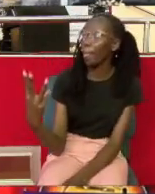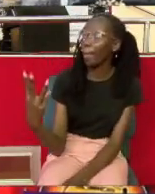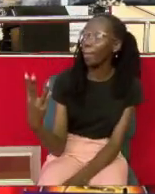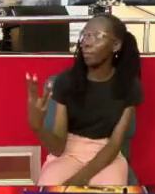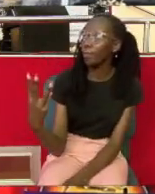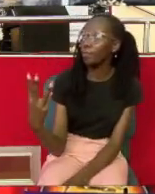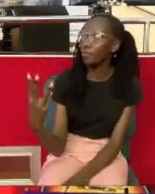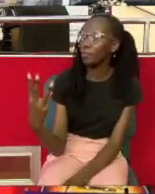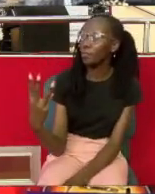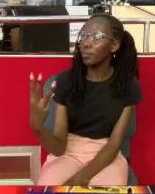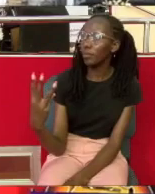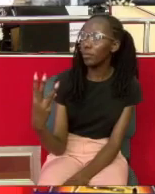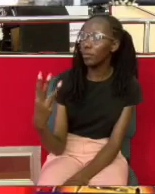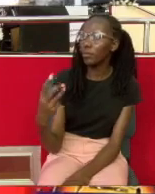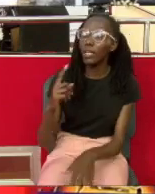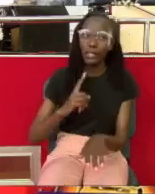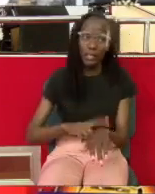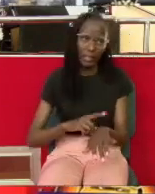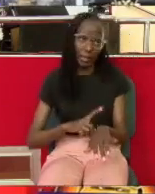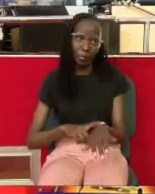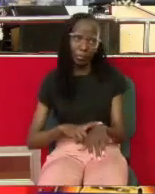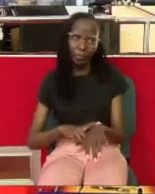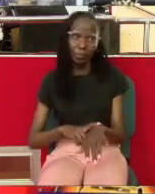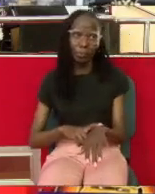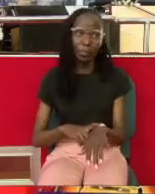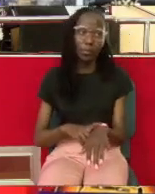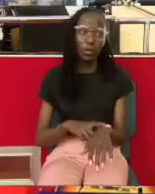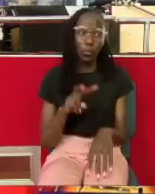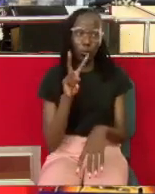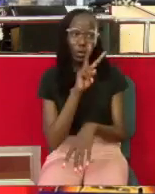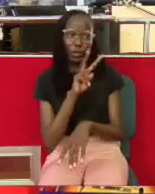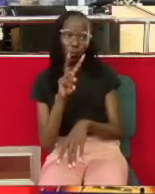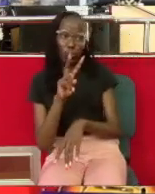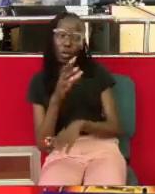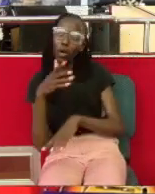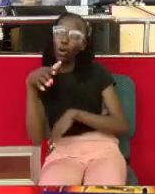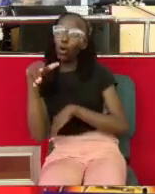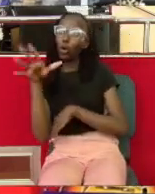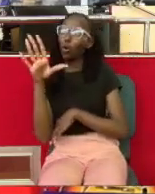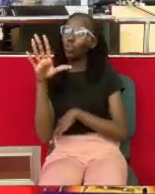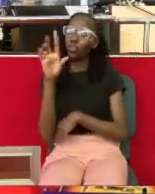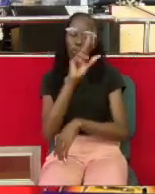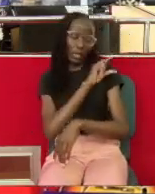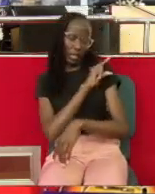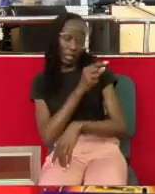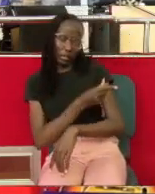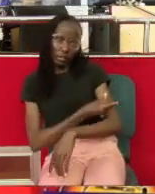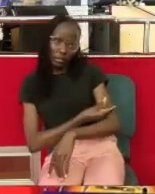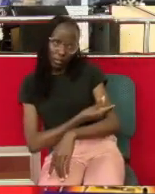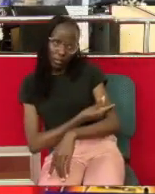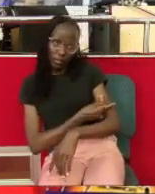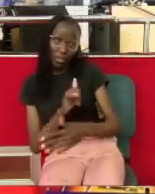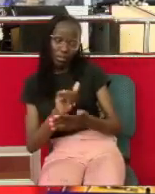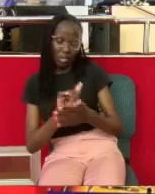is that when we look at God's goodness or grace that is good to us,